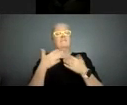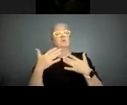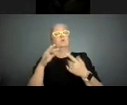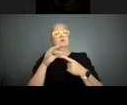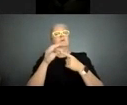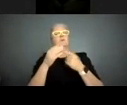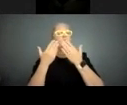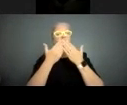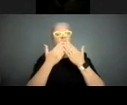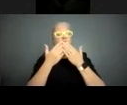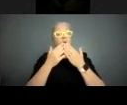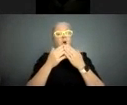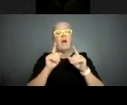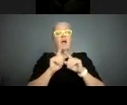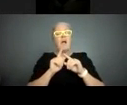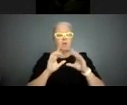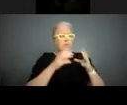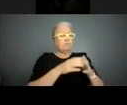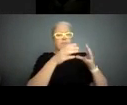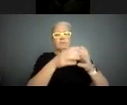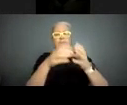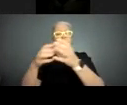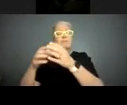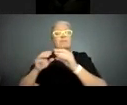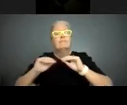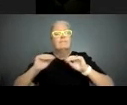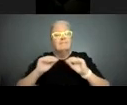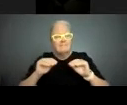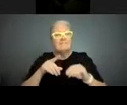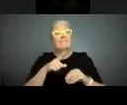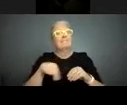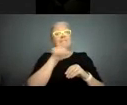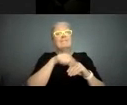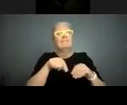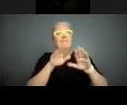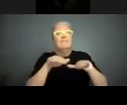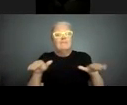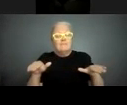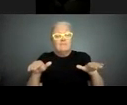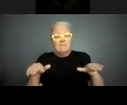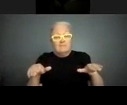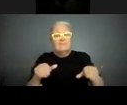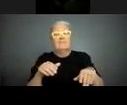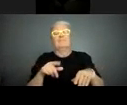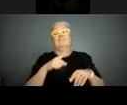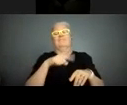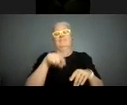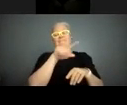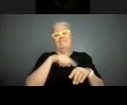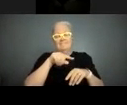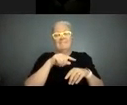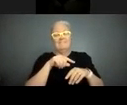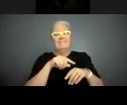clip. And that led to those children who in the noughties were in these Angwaris